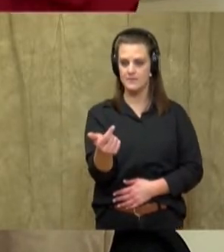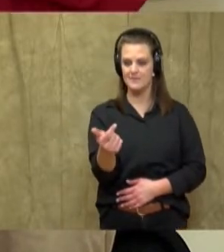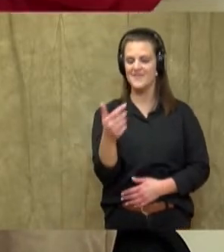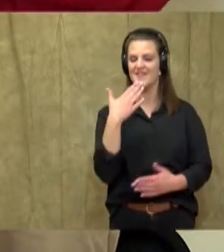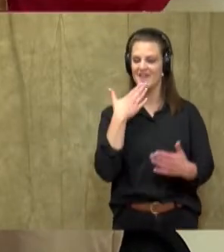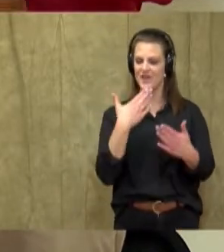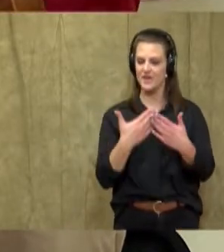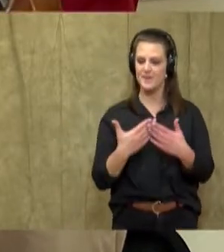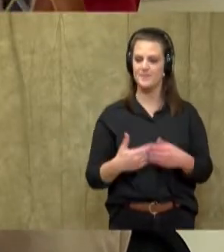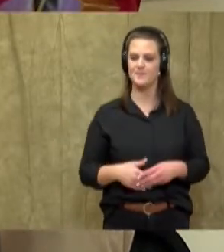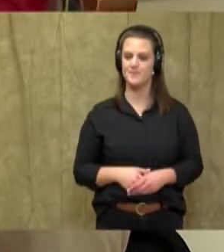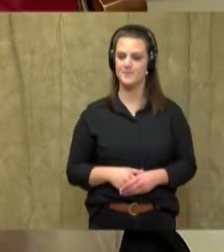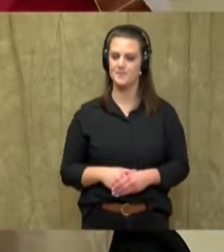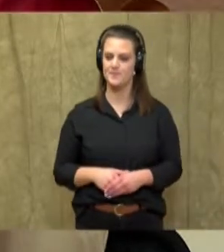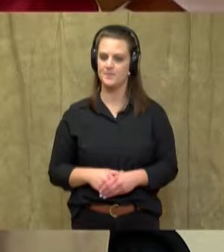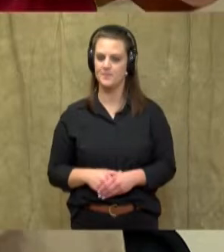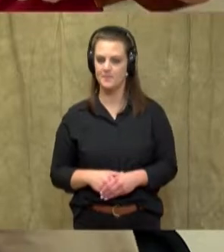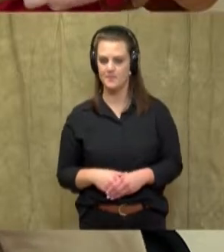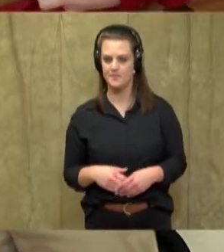Good.